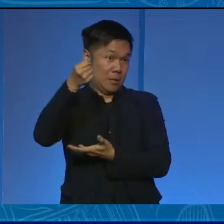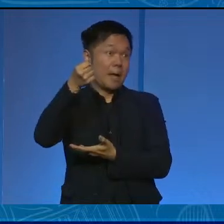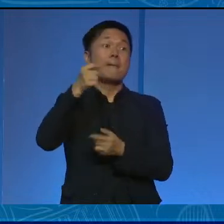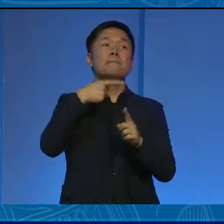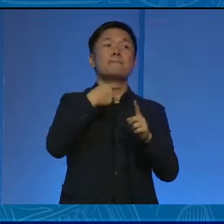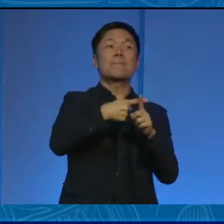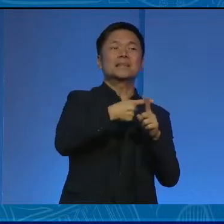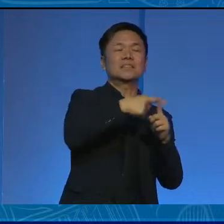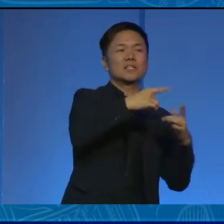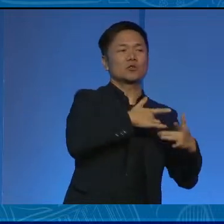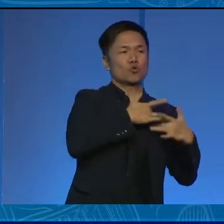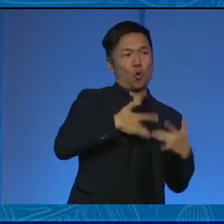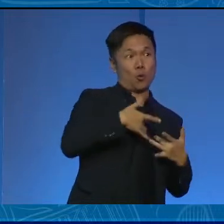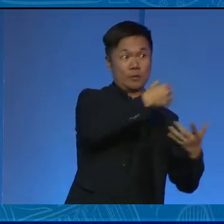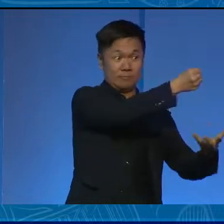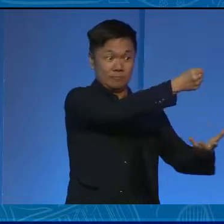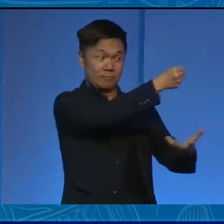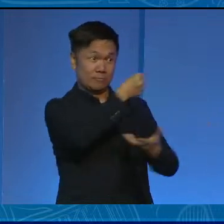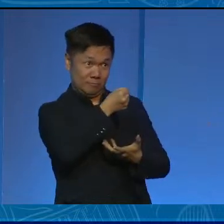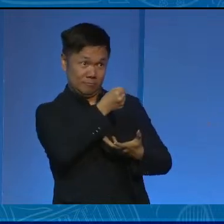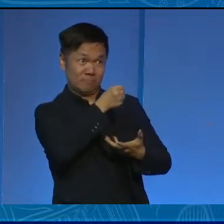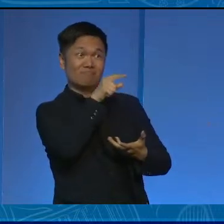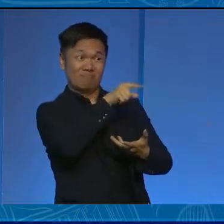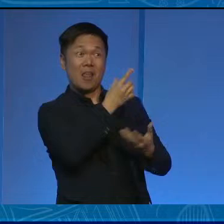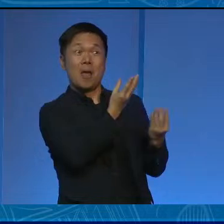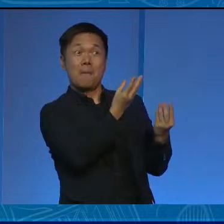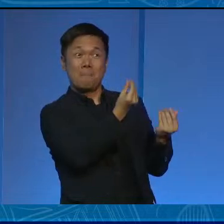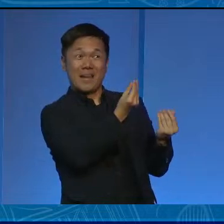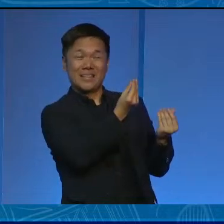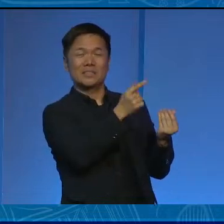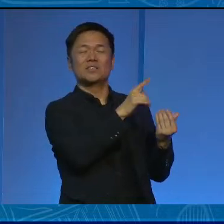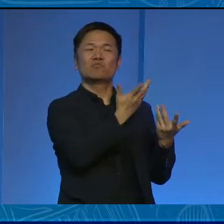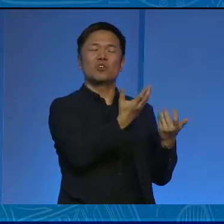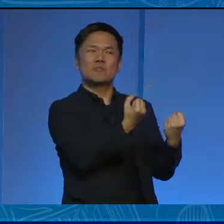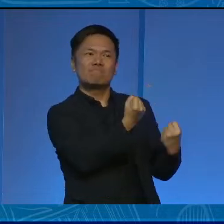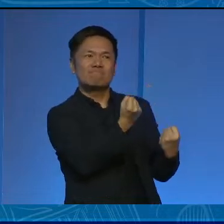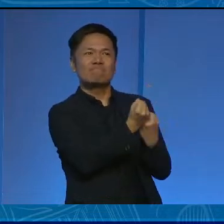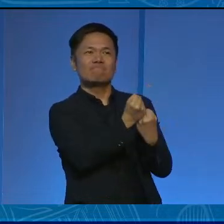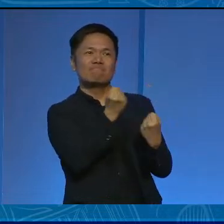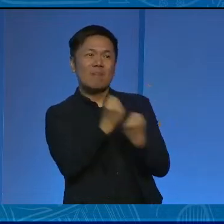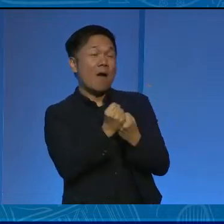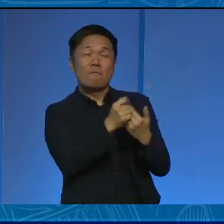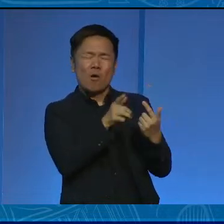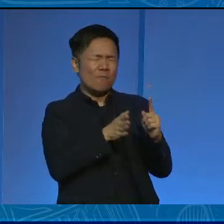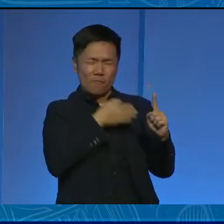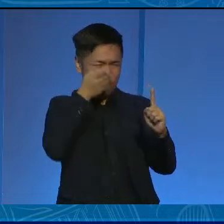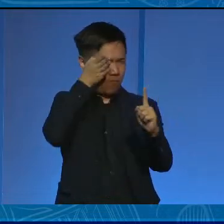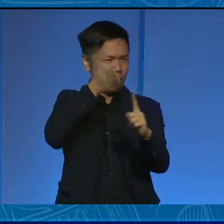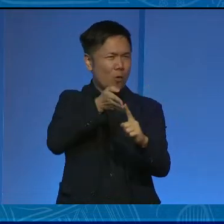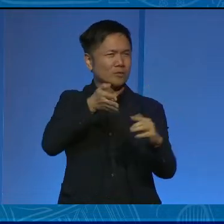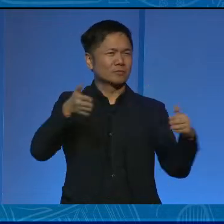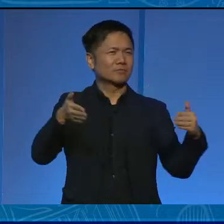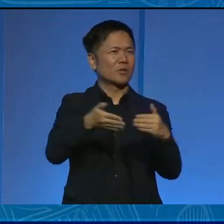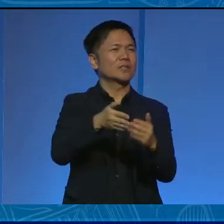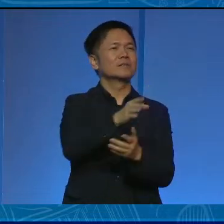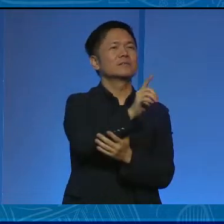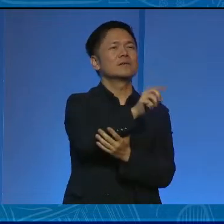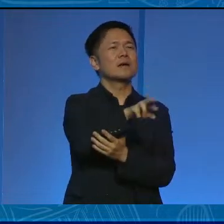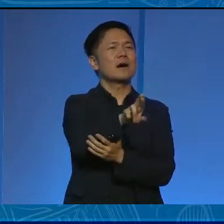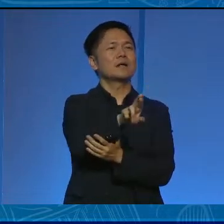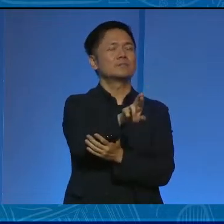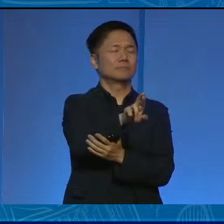this means dedicating a larger percentage of your development assistance to disaster risk reduction and offering